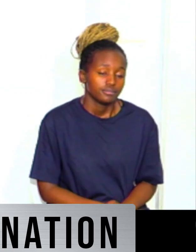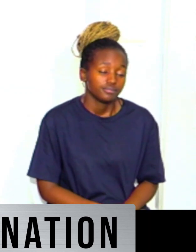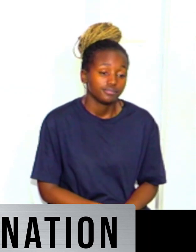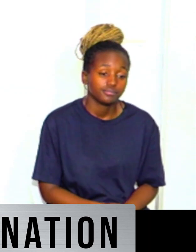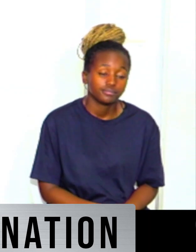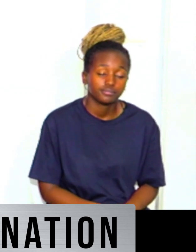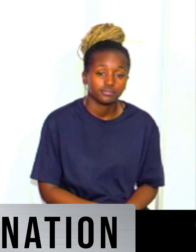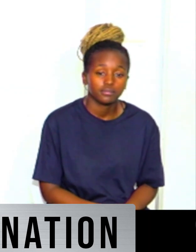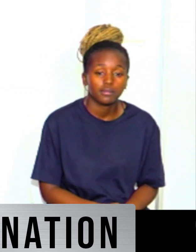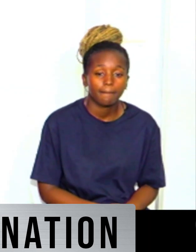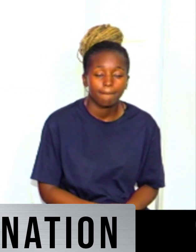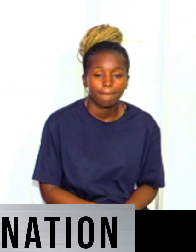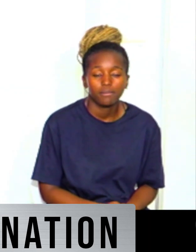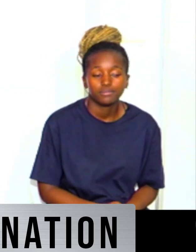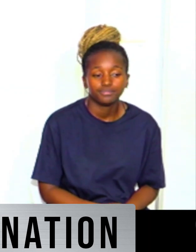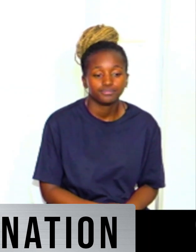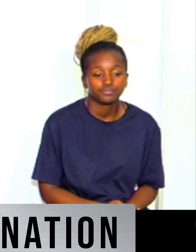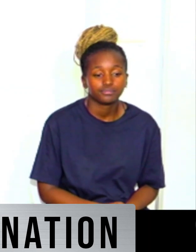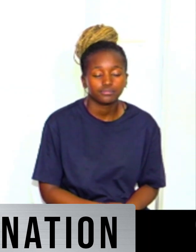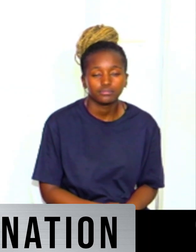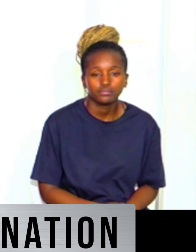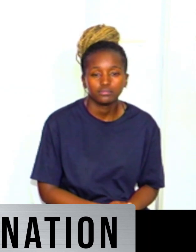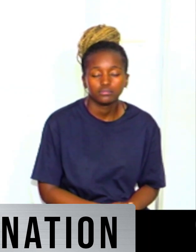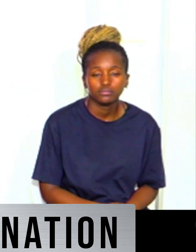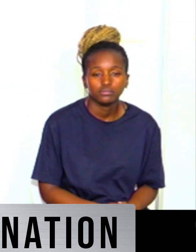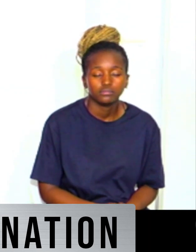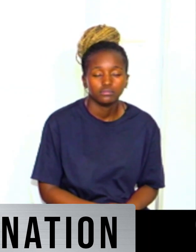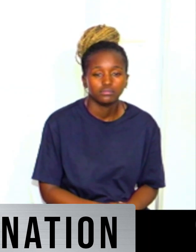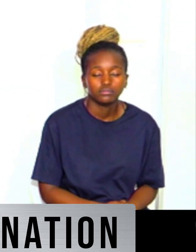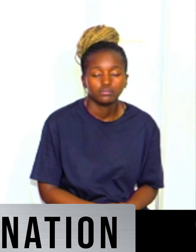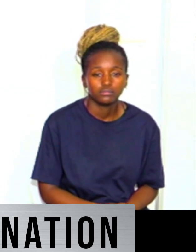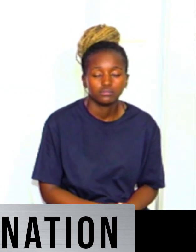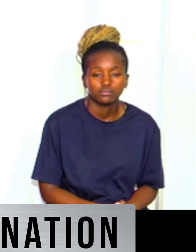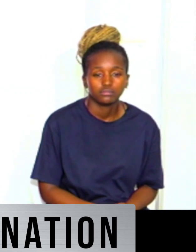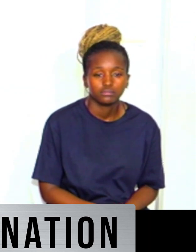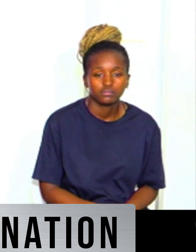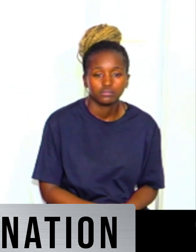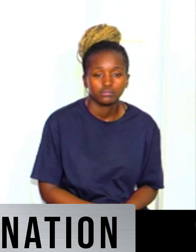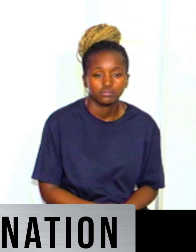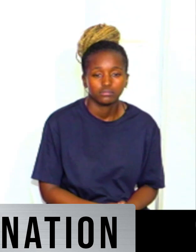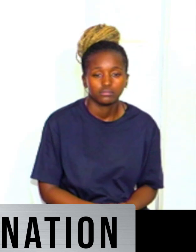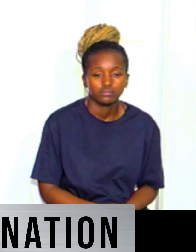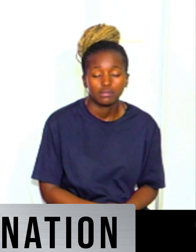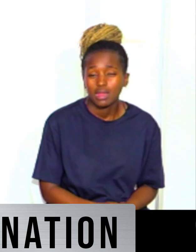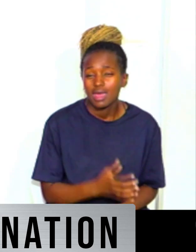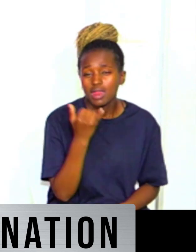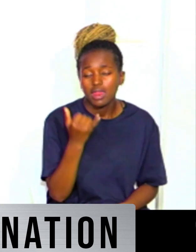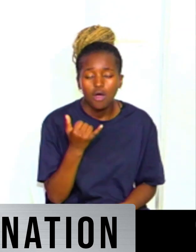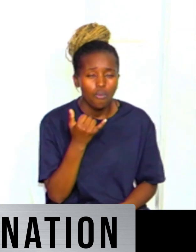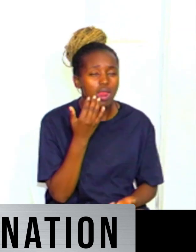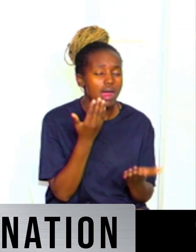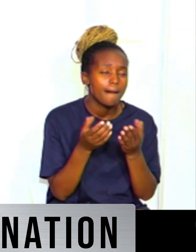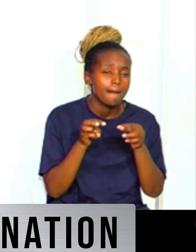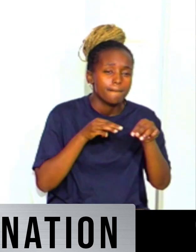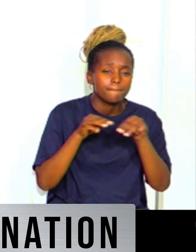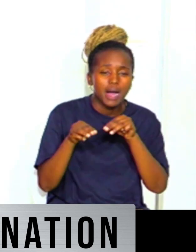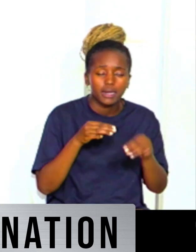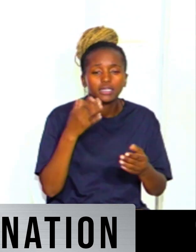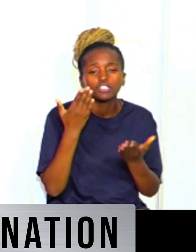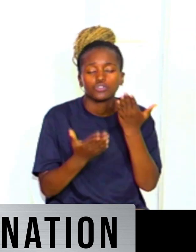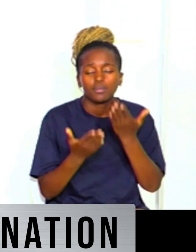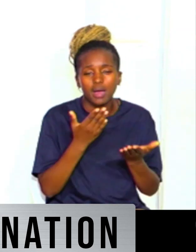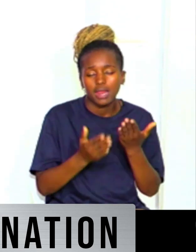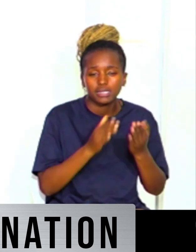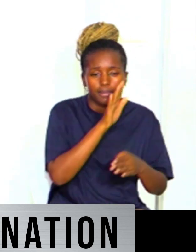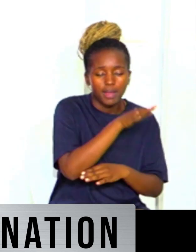busy. You don't know whether you are dividing. I mean, are they managing to balance the time between parliament and business? Because they are